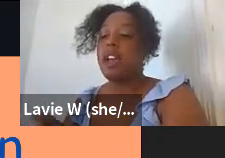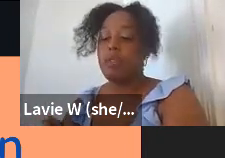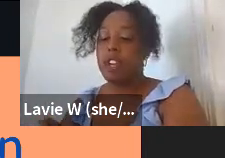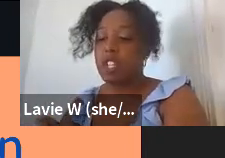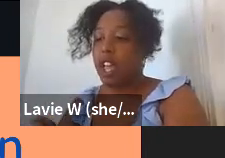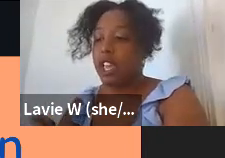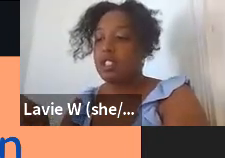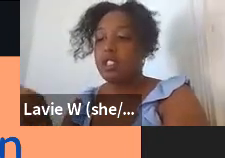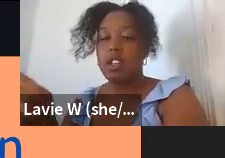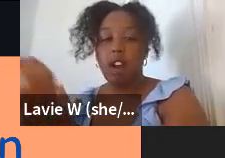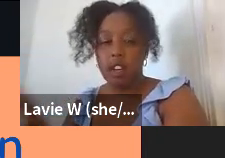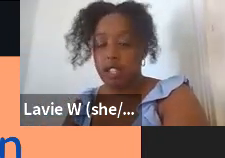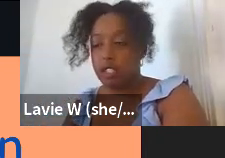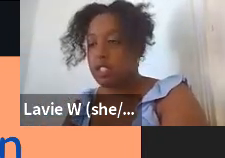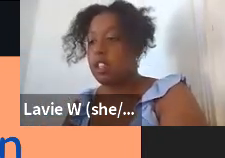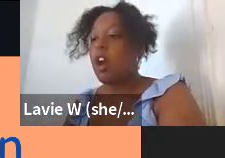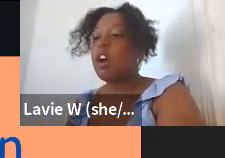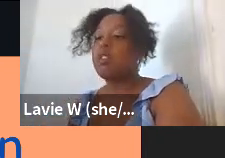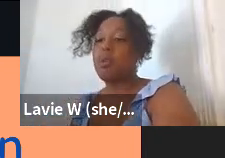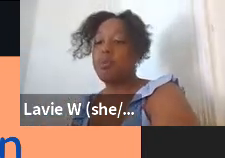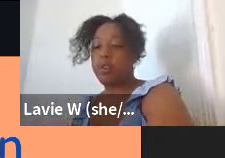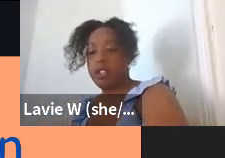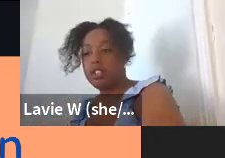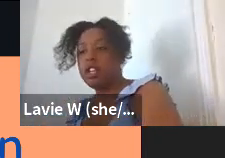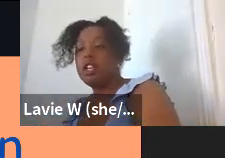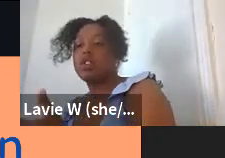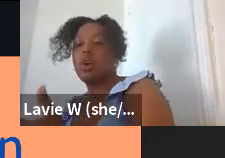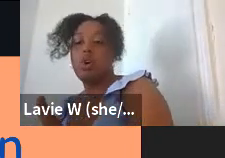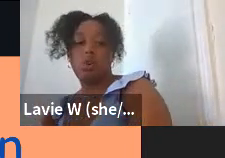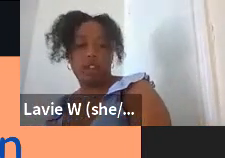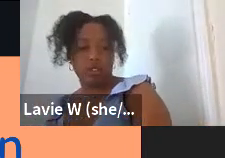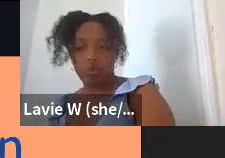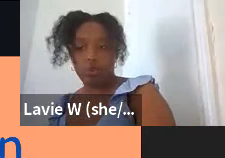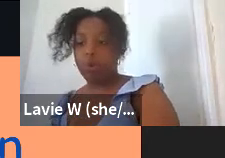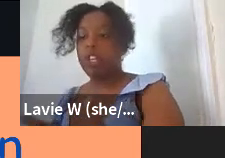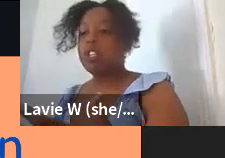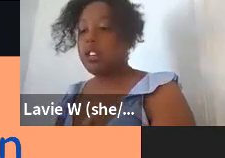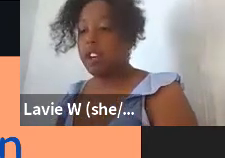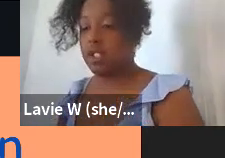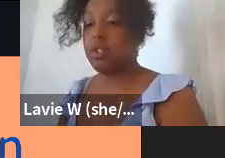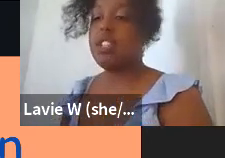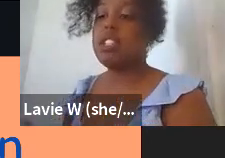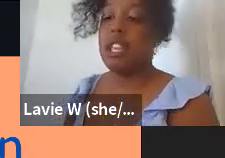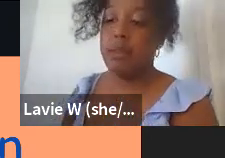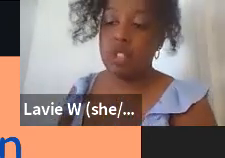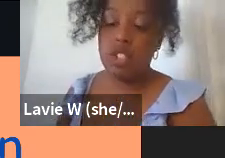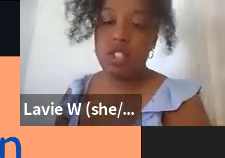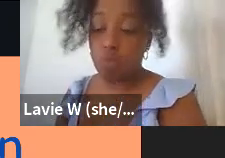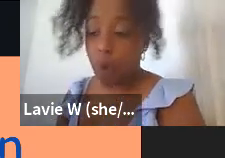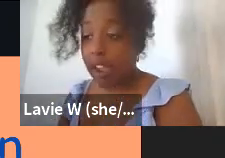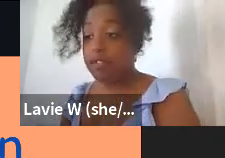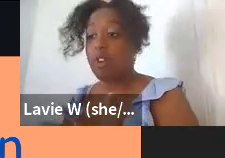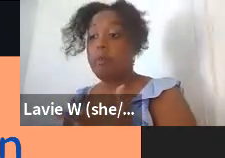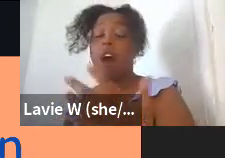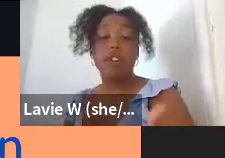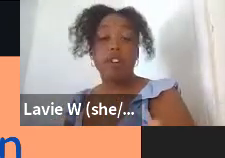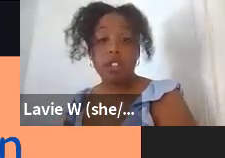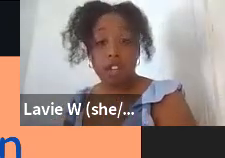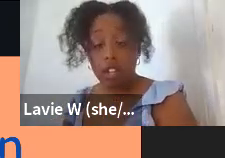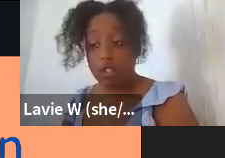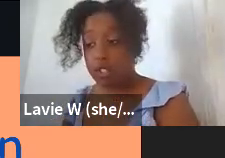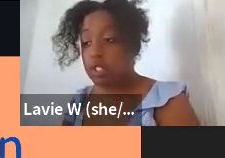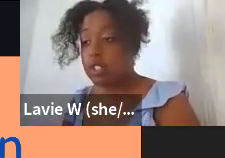by racialized artists are appropriated. So their stories, their histories, and images derived from